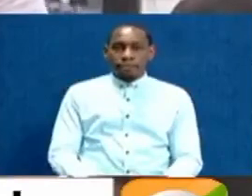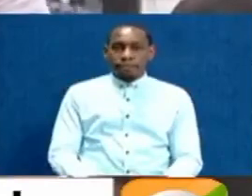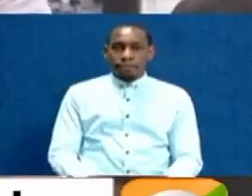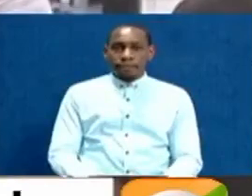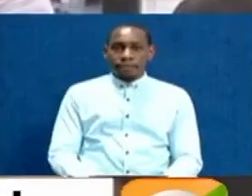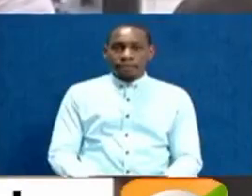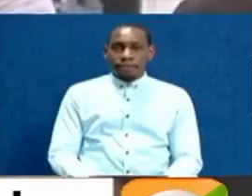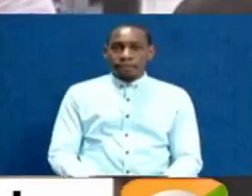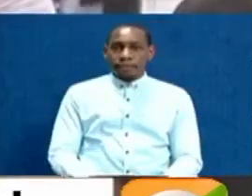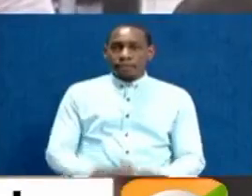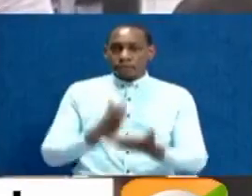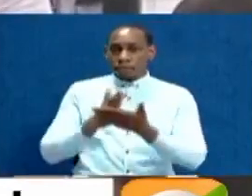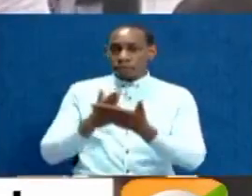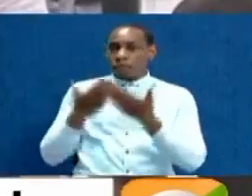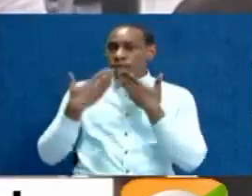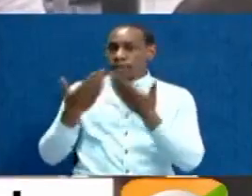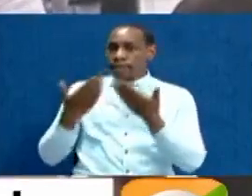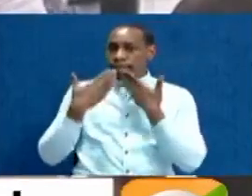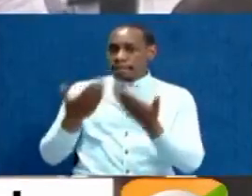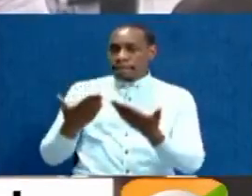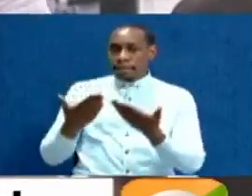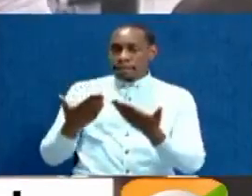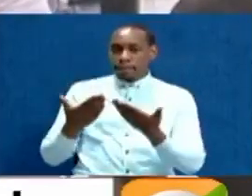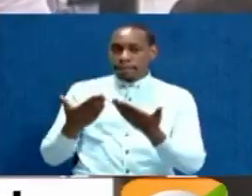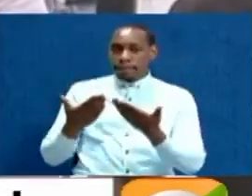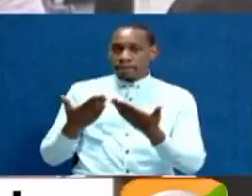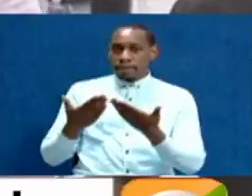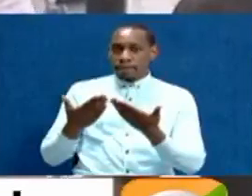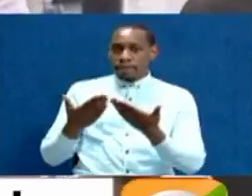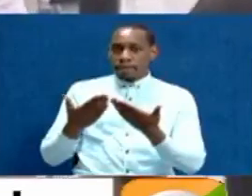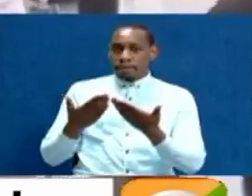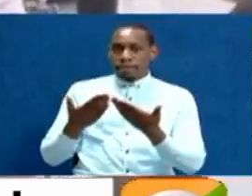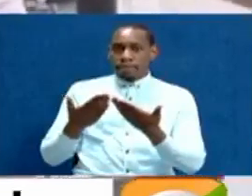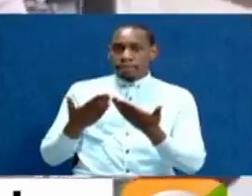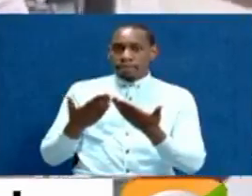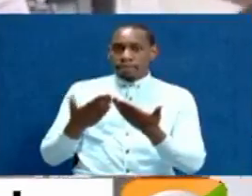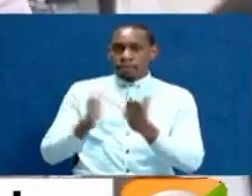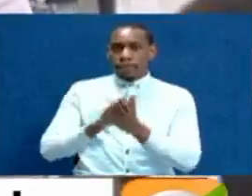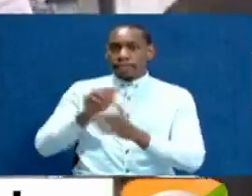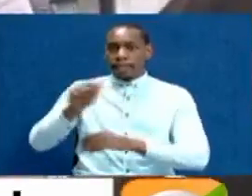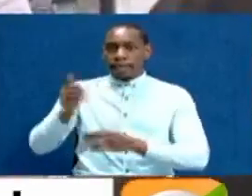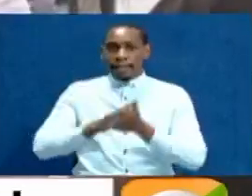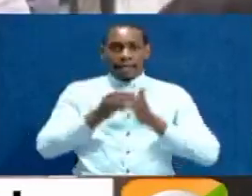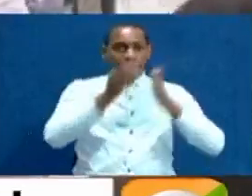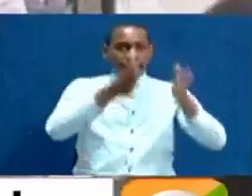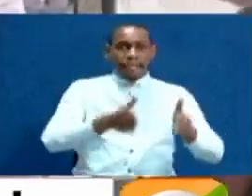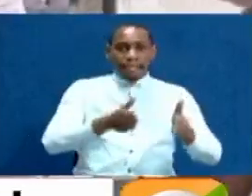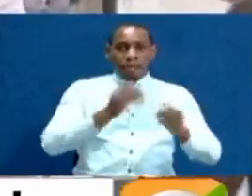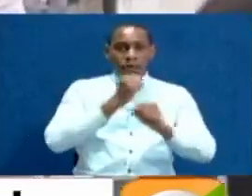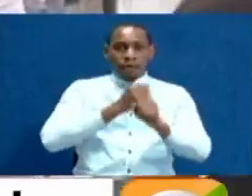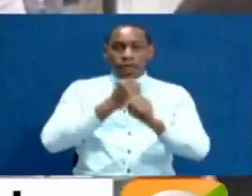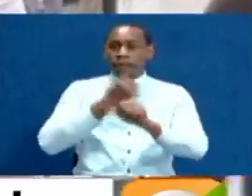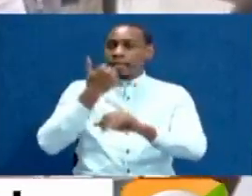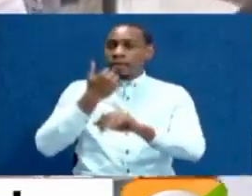Also, I would like to, of course, appreciate Master Grants Mwake Ingarua and also other Tong Il Moo Doo leaders who have been working